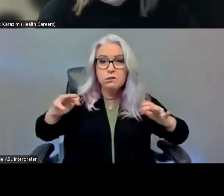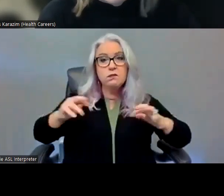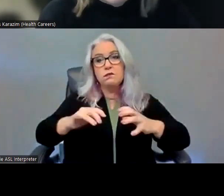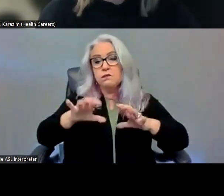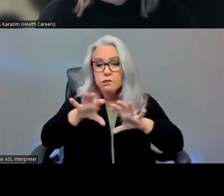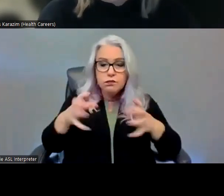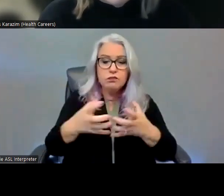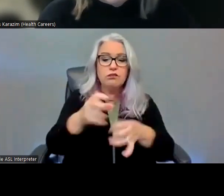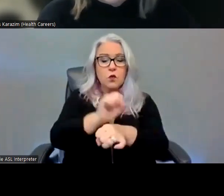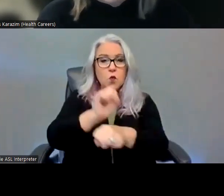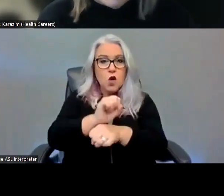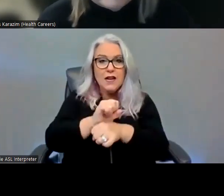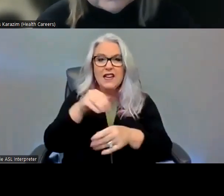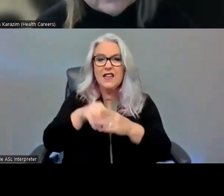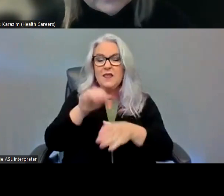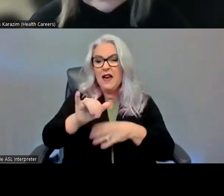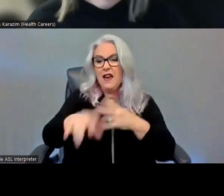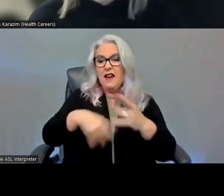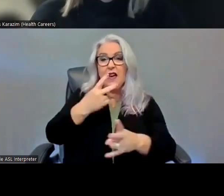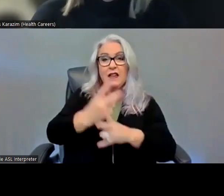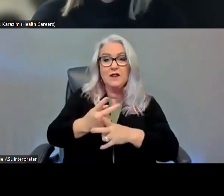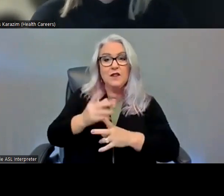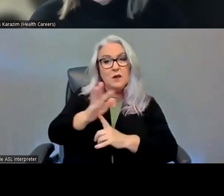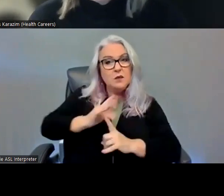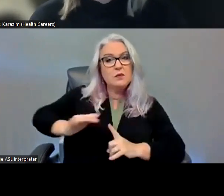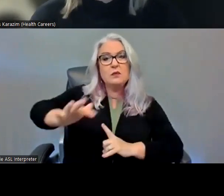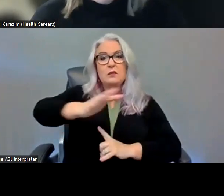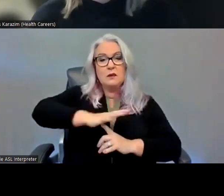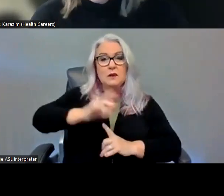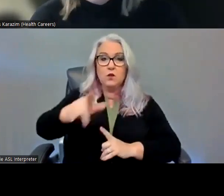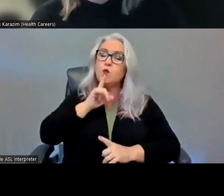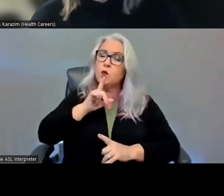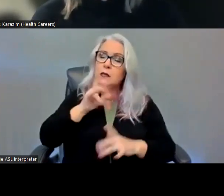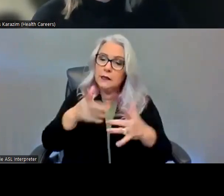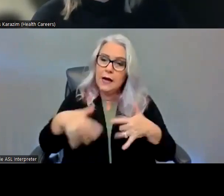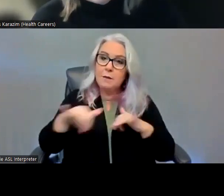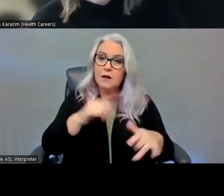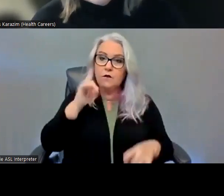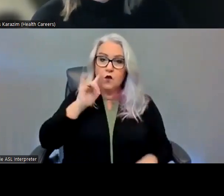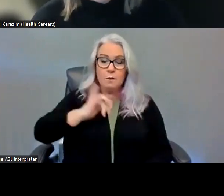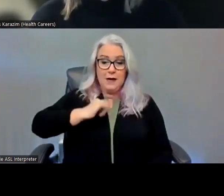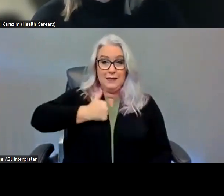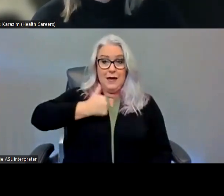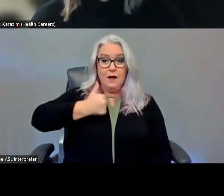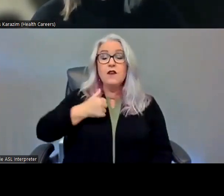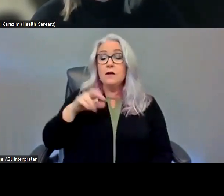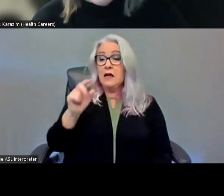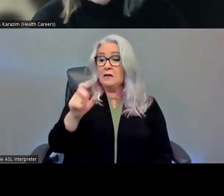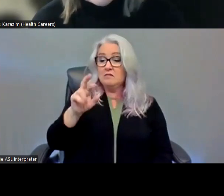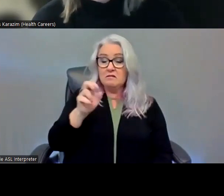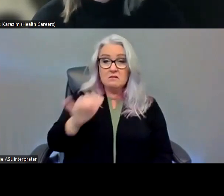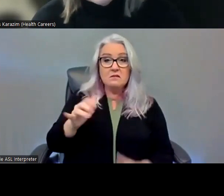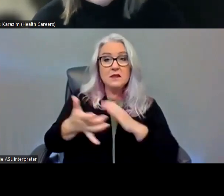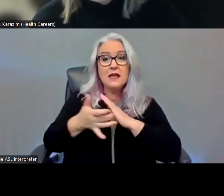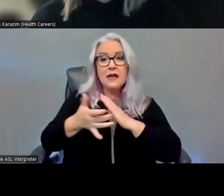working in that kind of an environment. That was very common for my role as a radiologic technologist in a